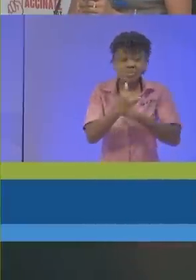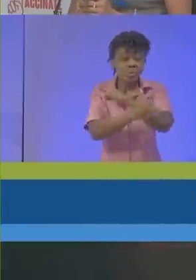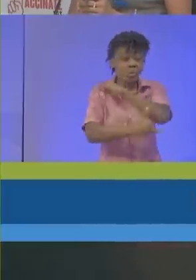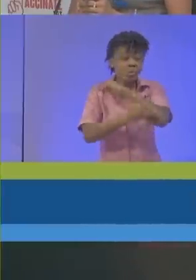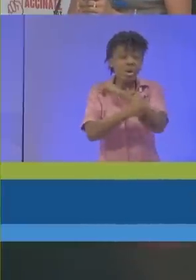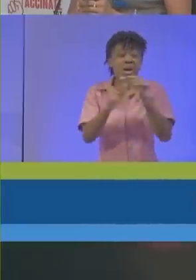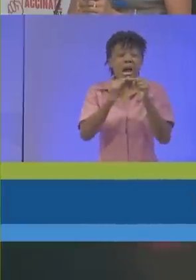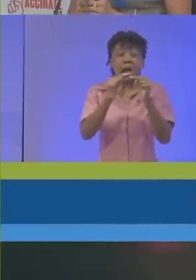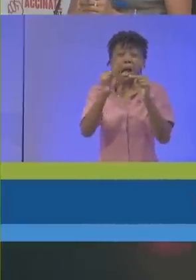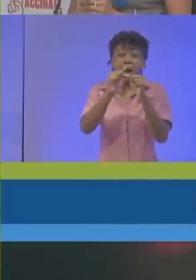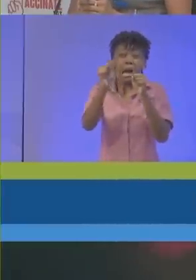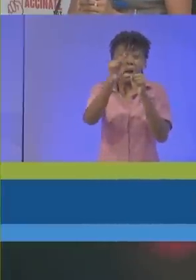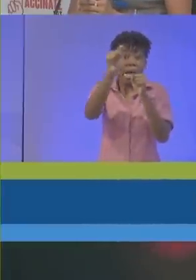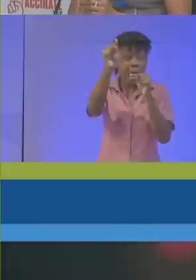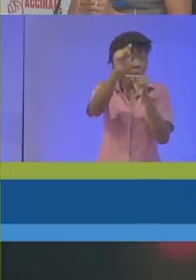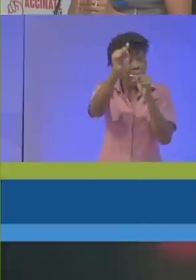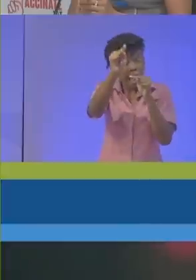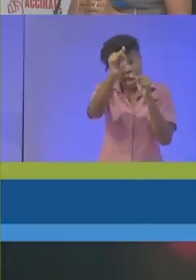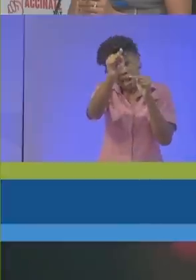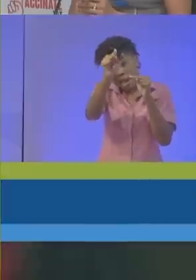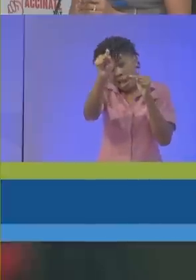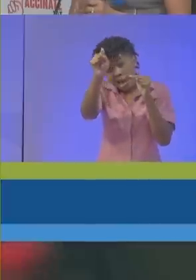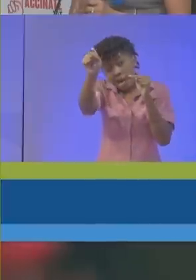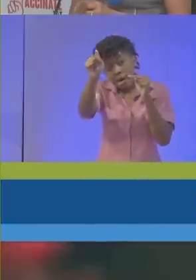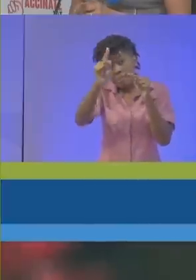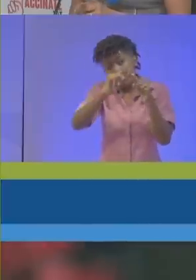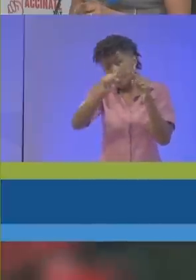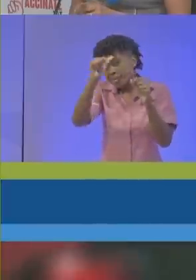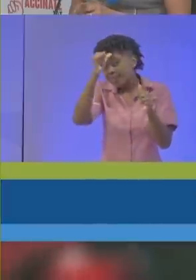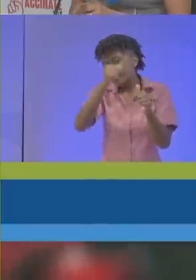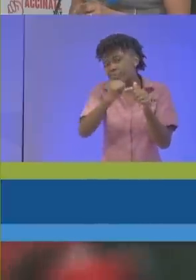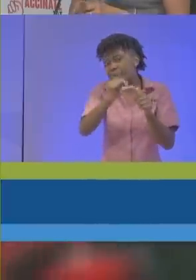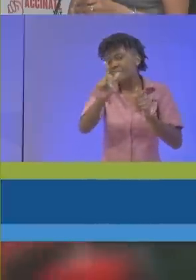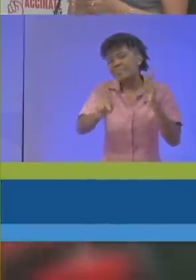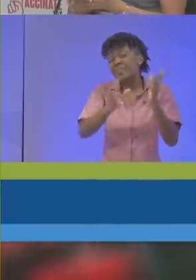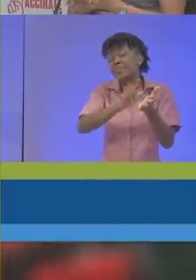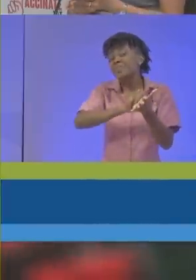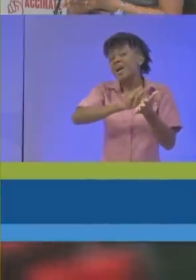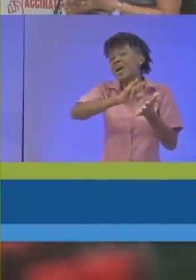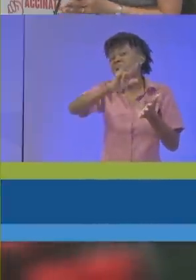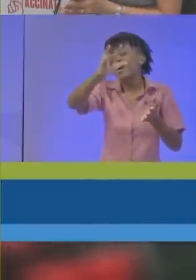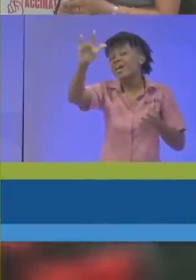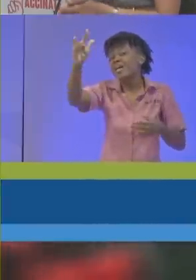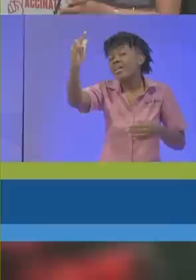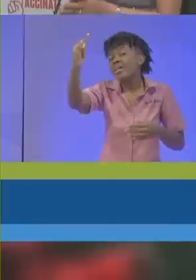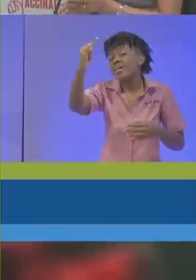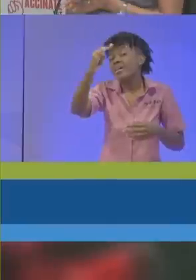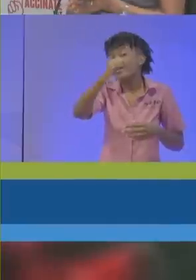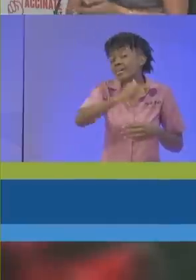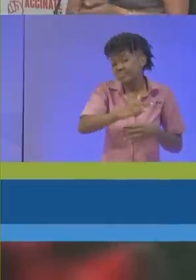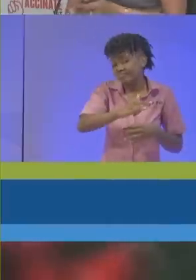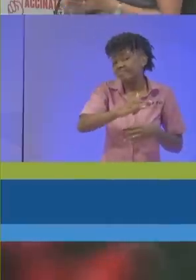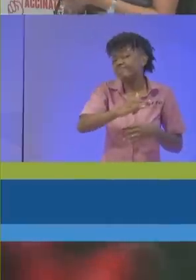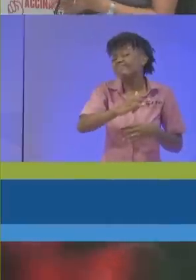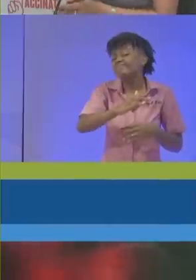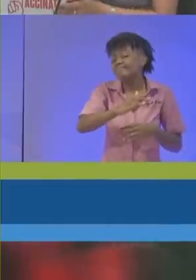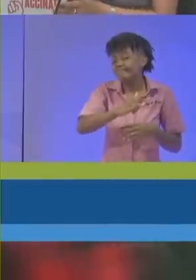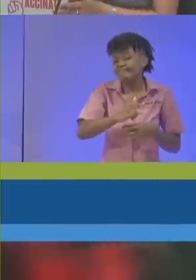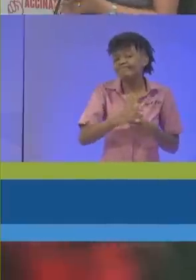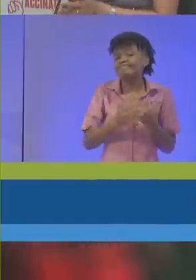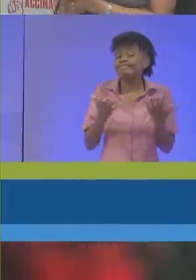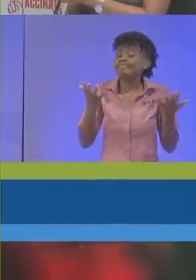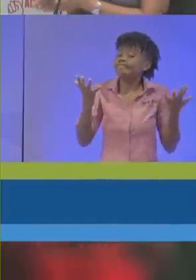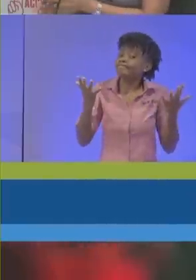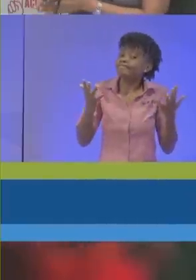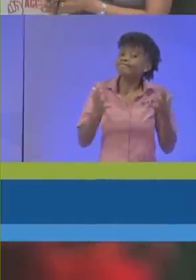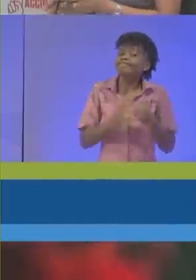in and out of Trinidad and Tobago. Trinidad and Tobago is also a halfway point for persons to stop